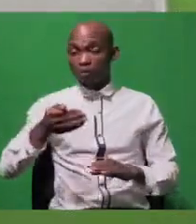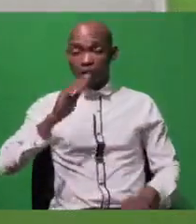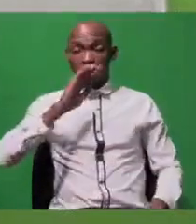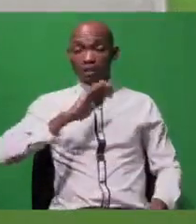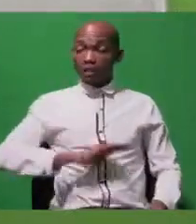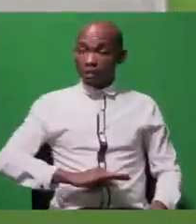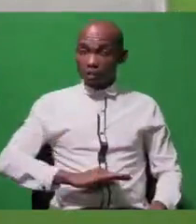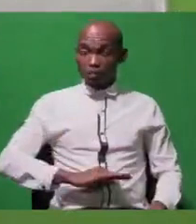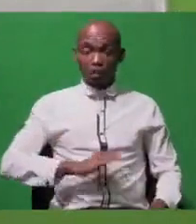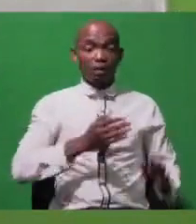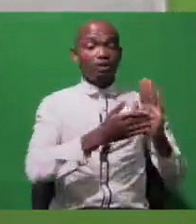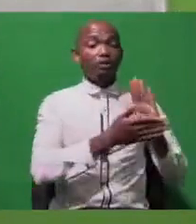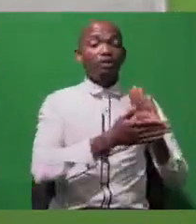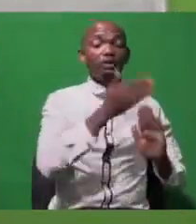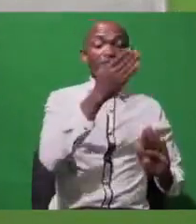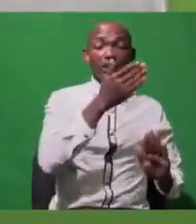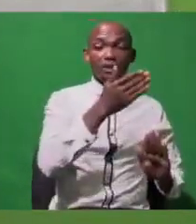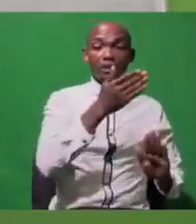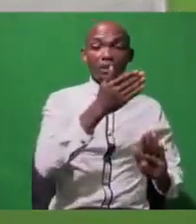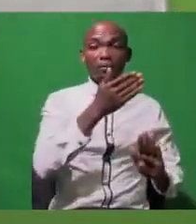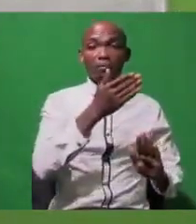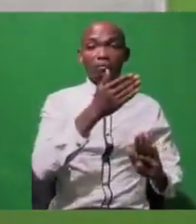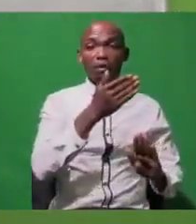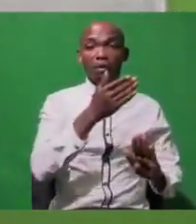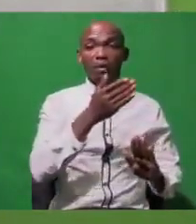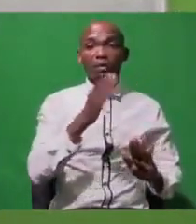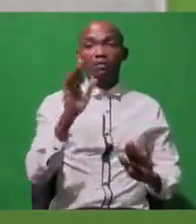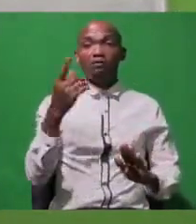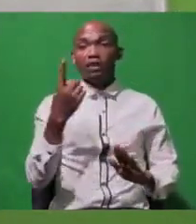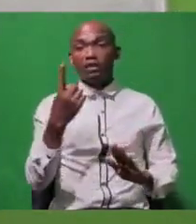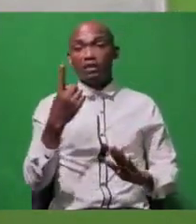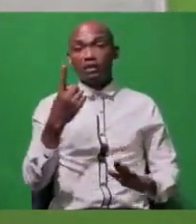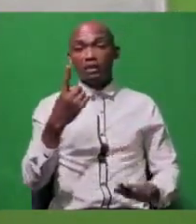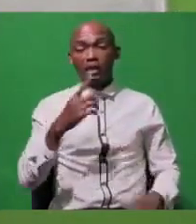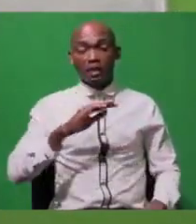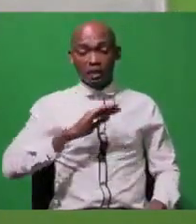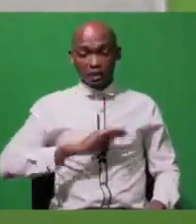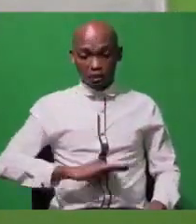start by 1st December,